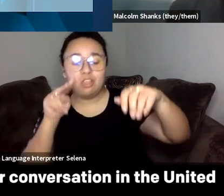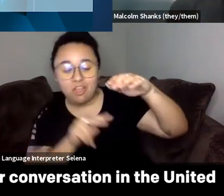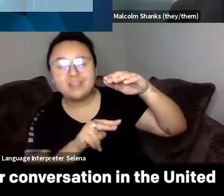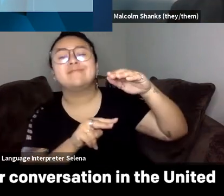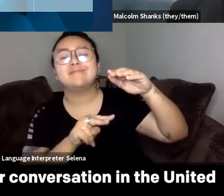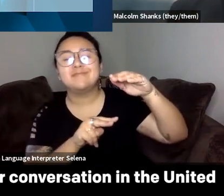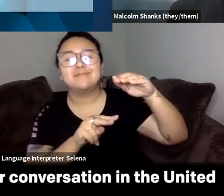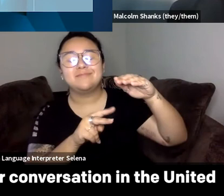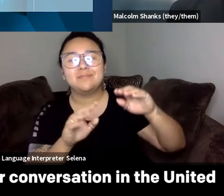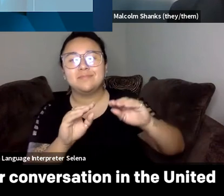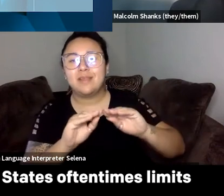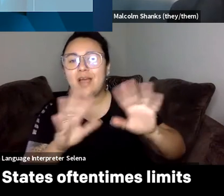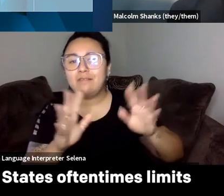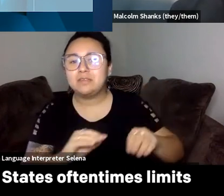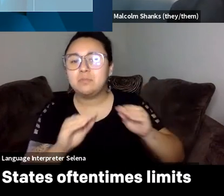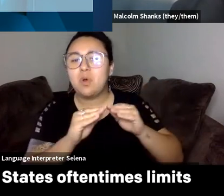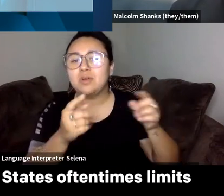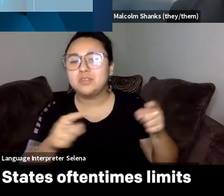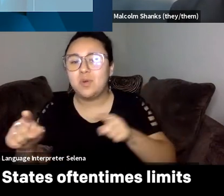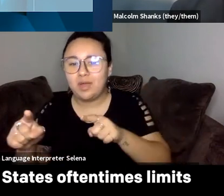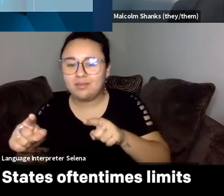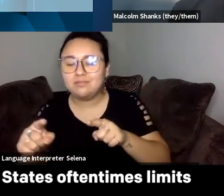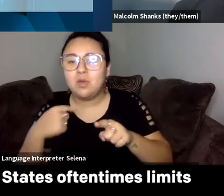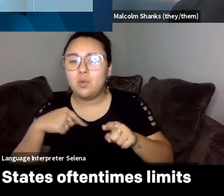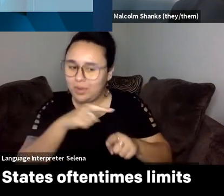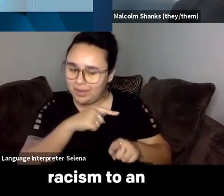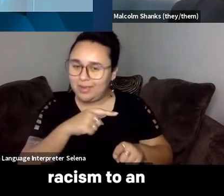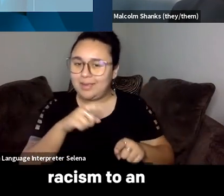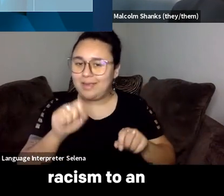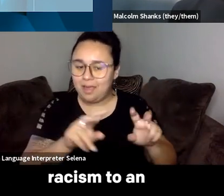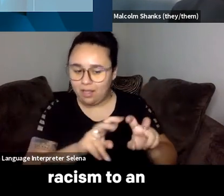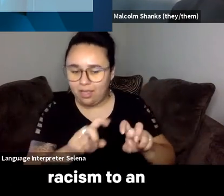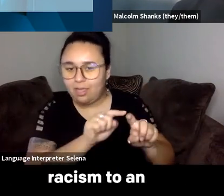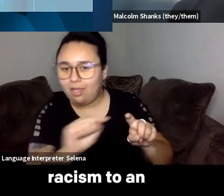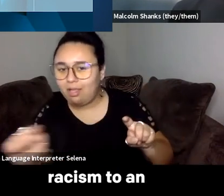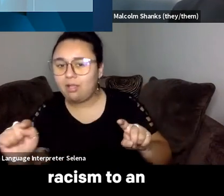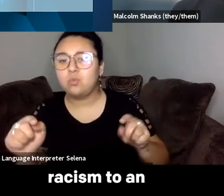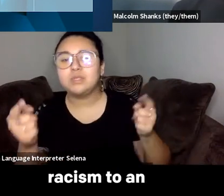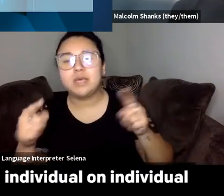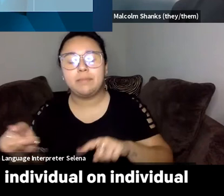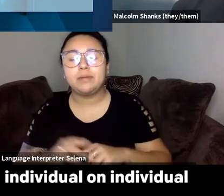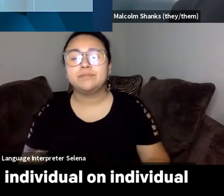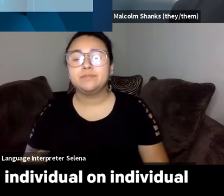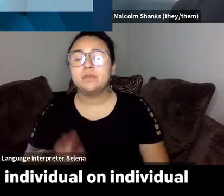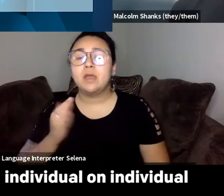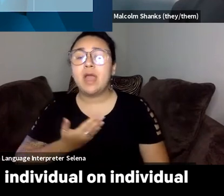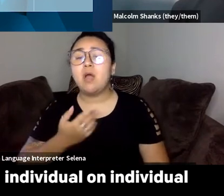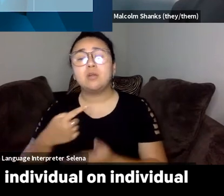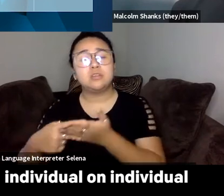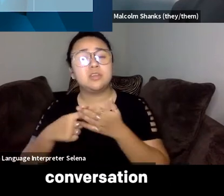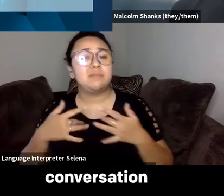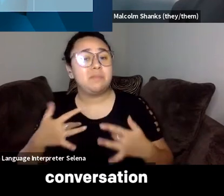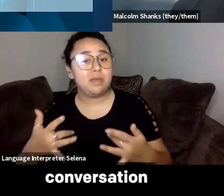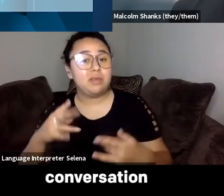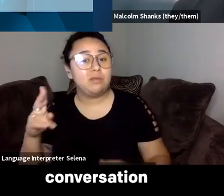Our conversation in the United States oftentimes limits racism to an individual on